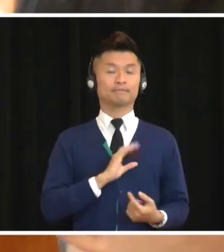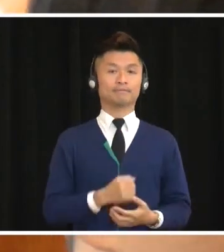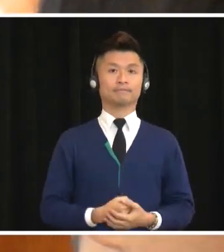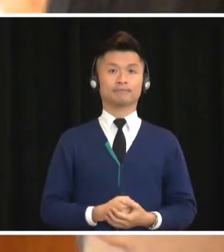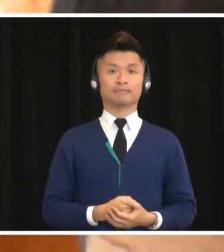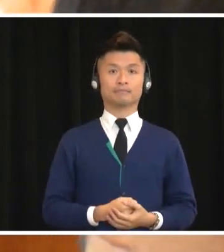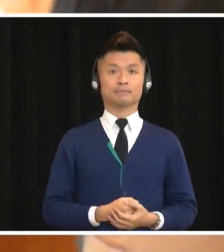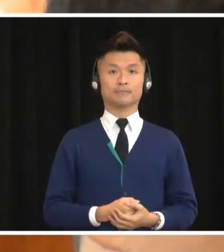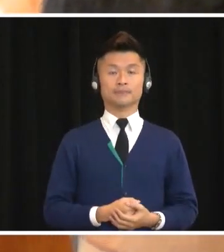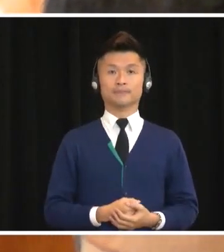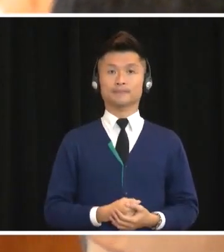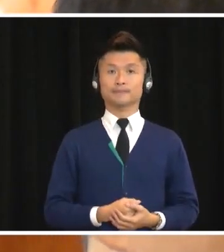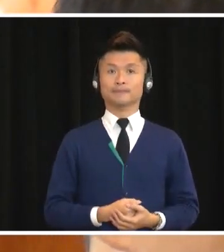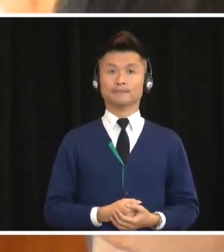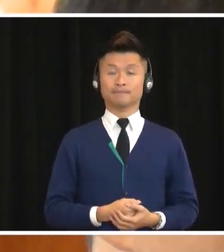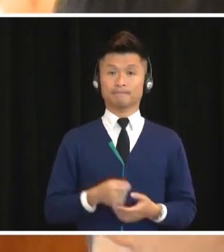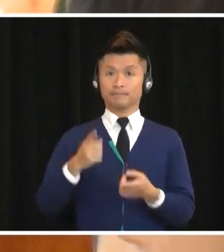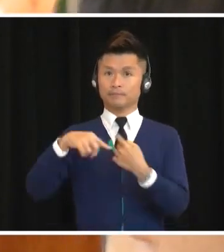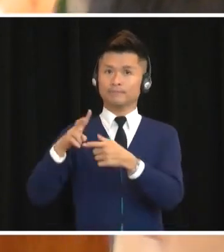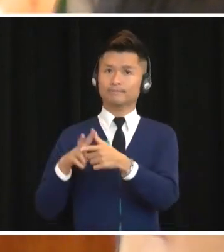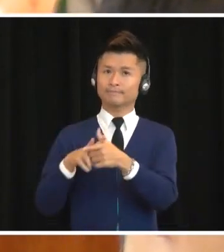sent to juvenile court.